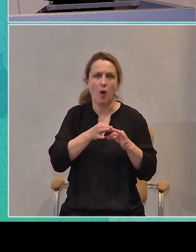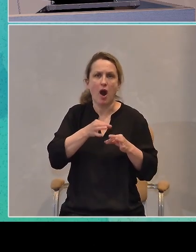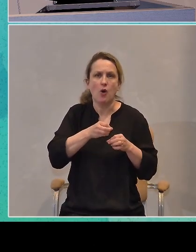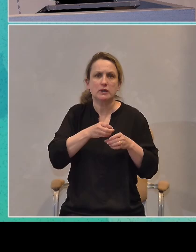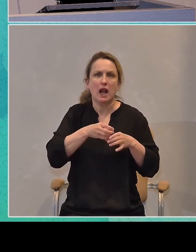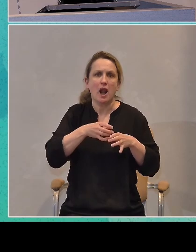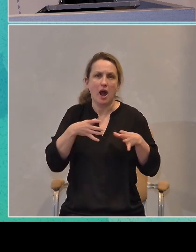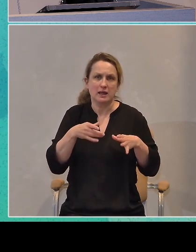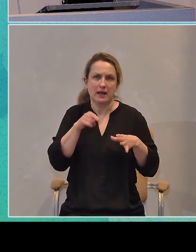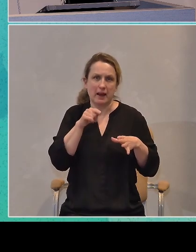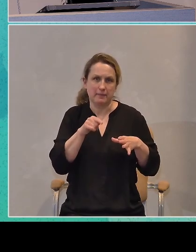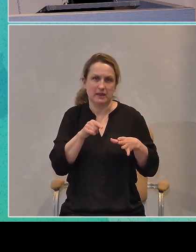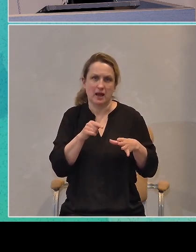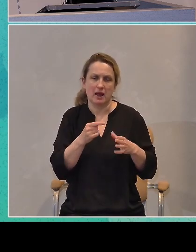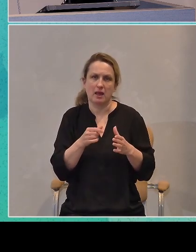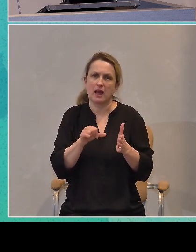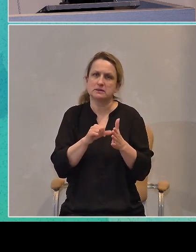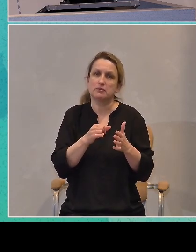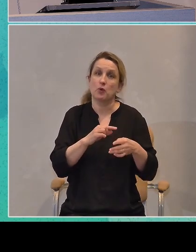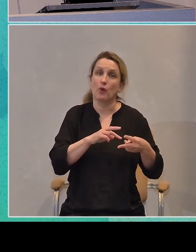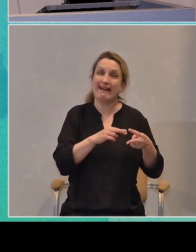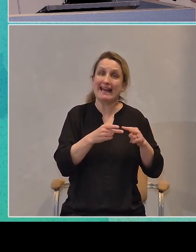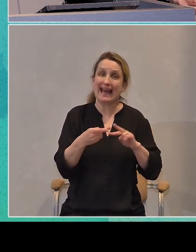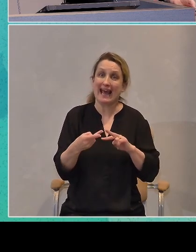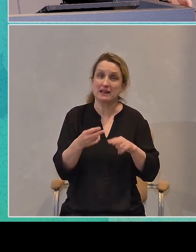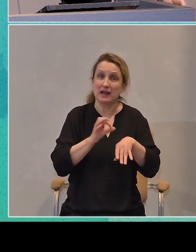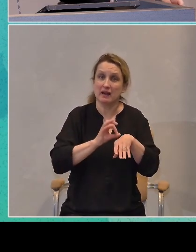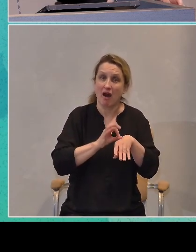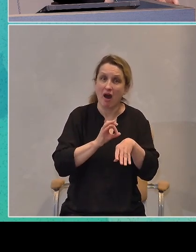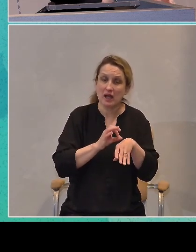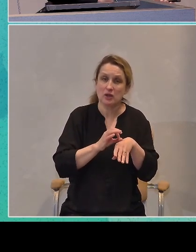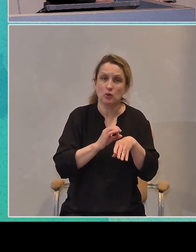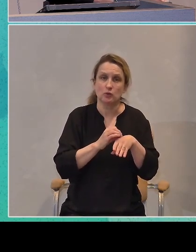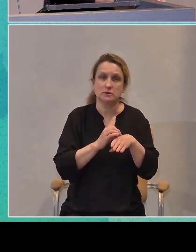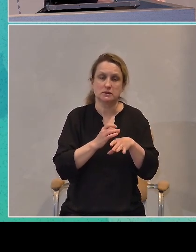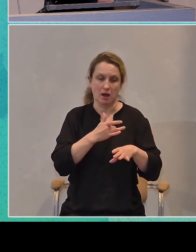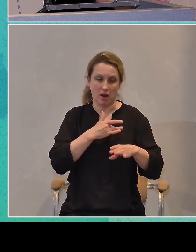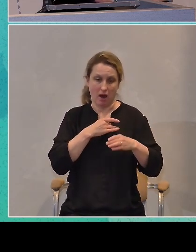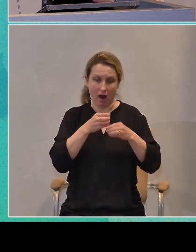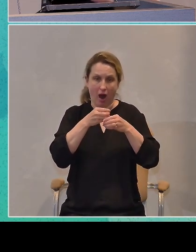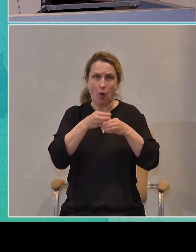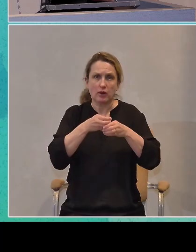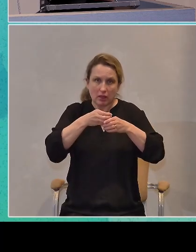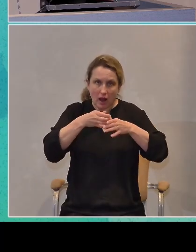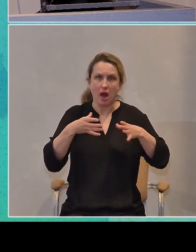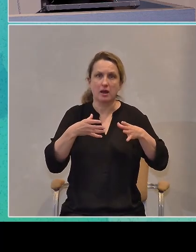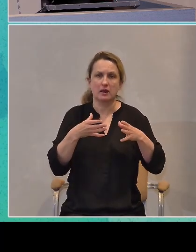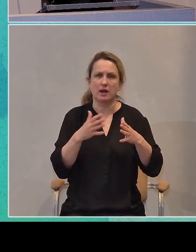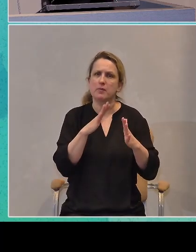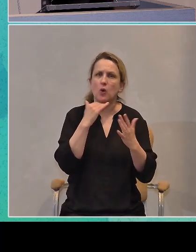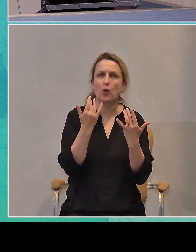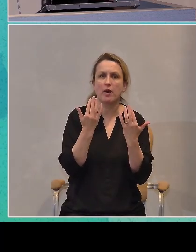The better planning of health services. For instance, how widespread are congenital